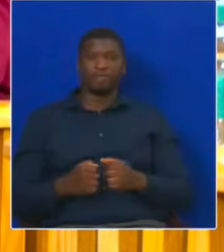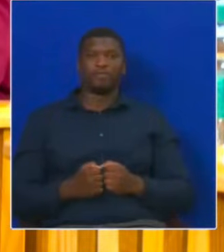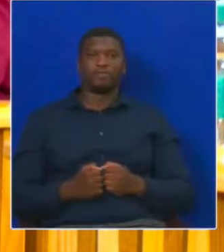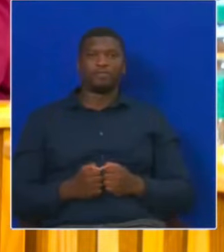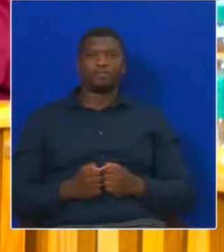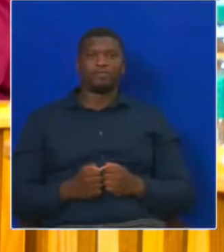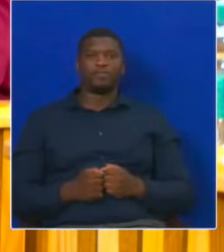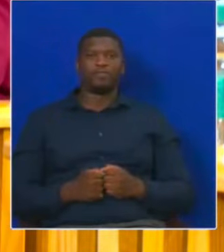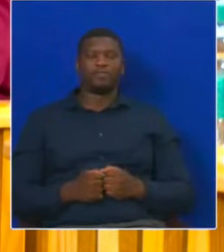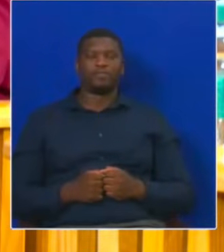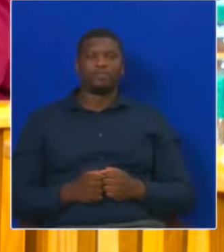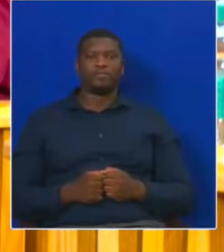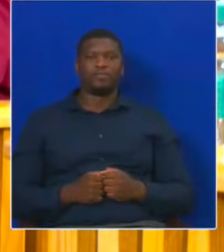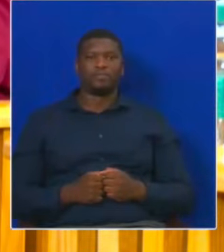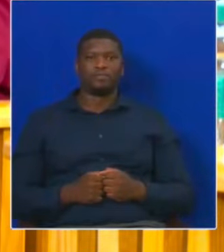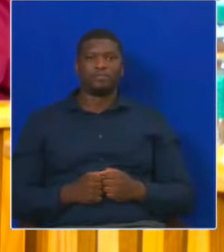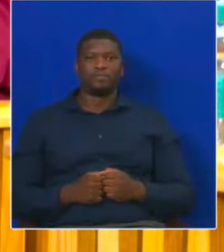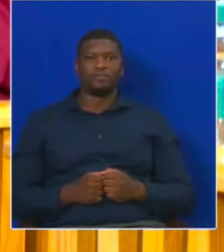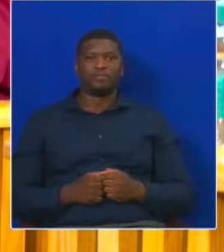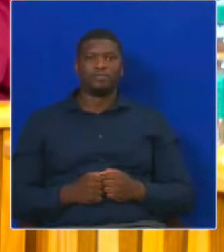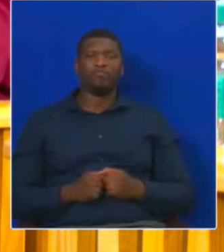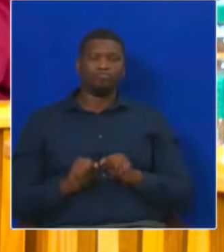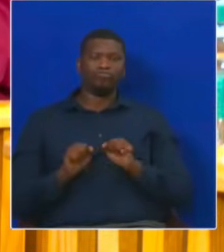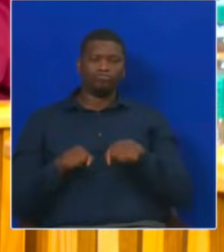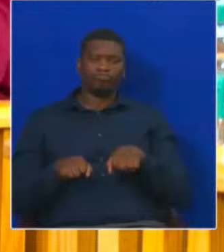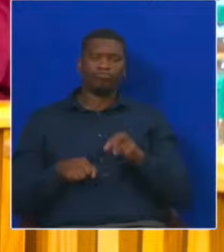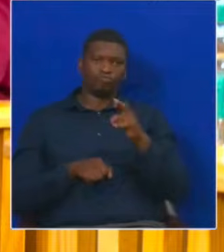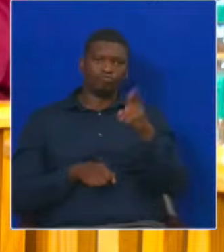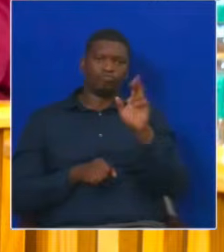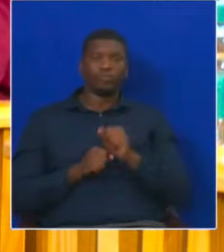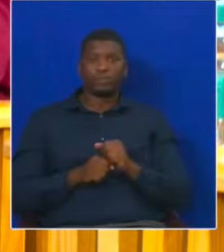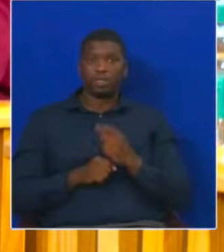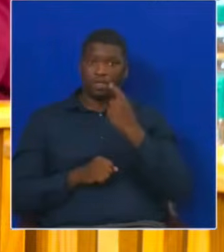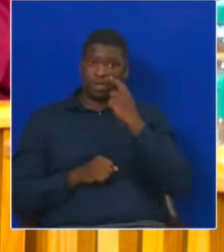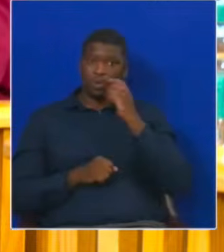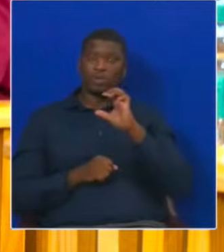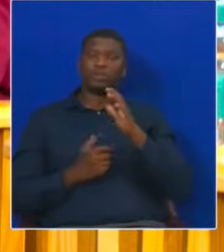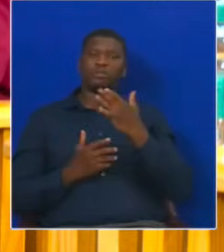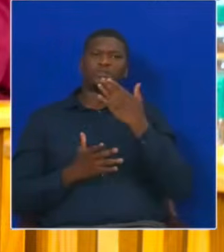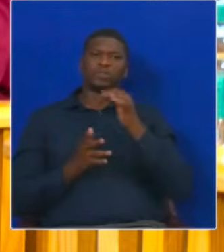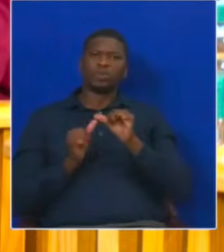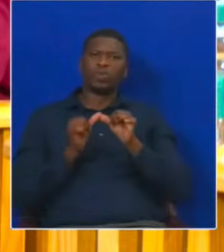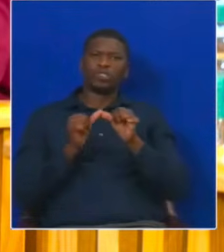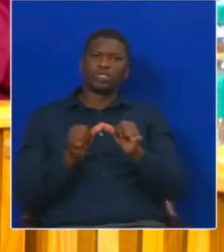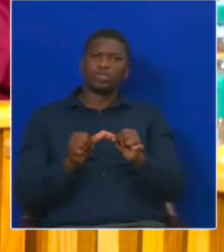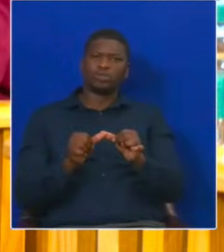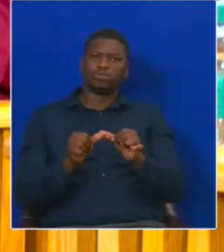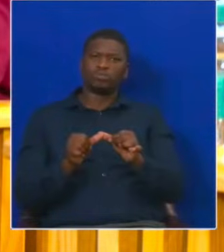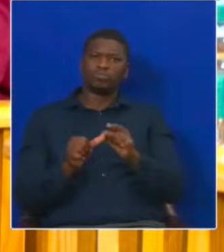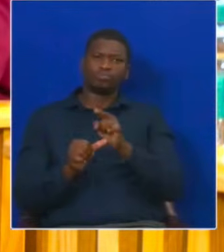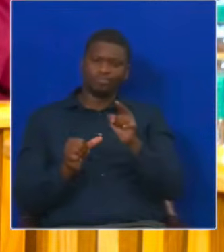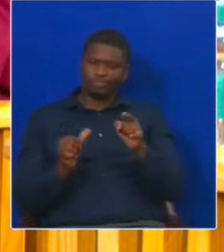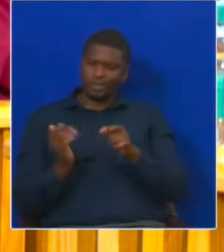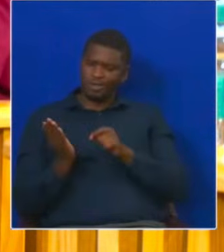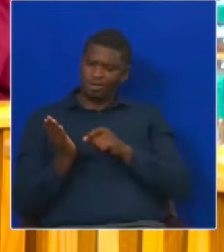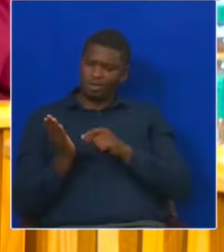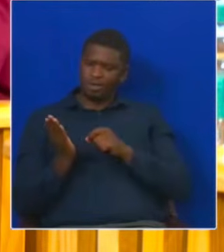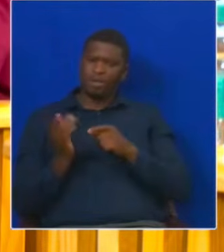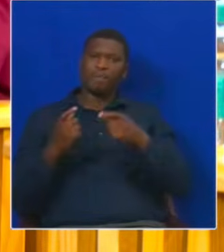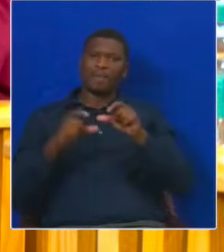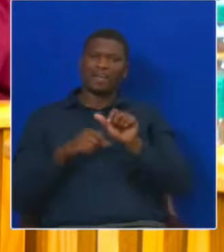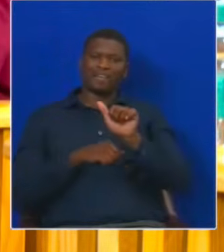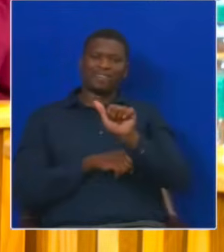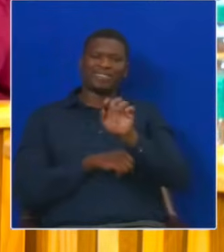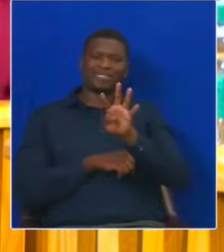Witness, That is correct. thank you. And Witness C, please then continue with your evidence from paragraph 64 of